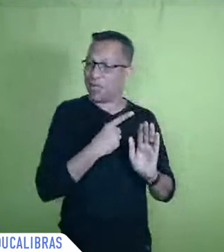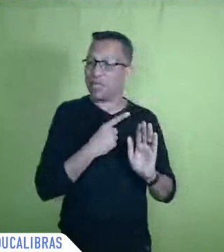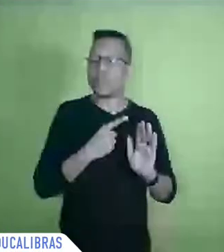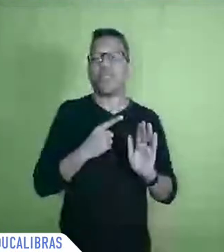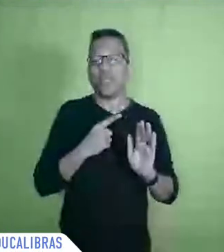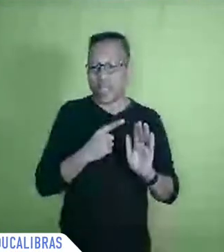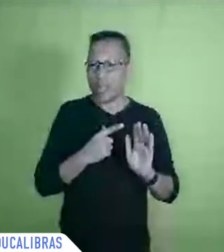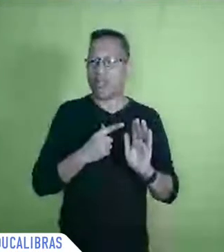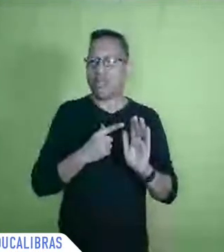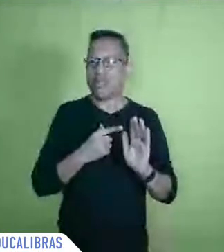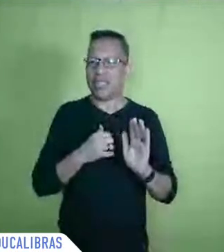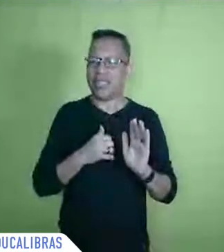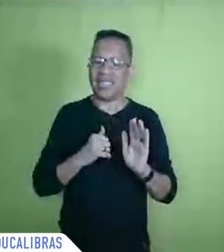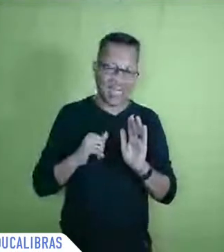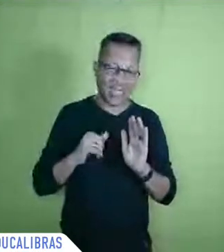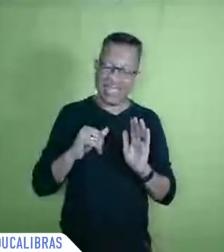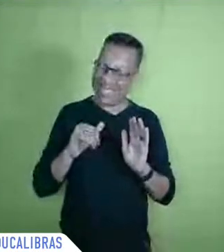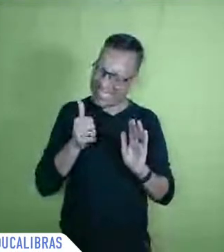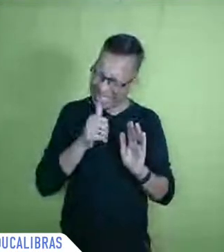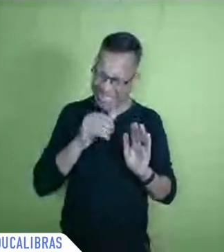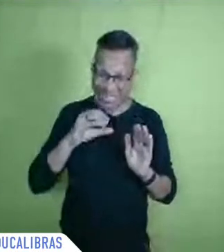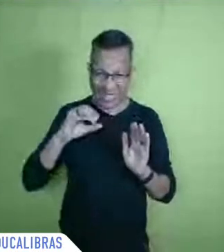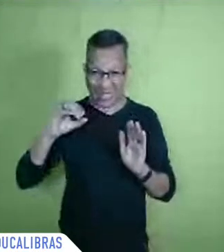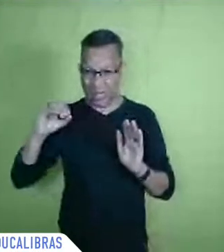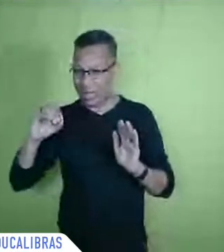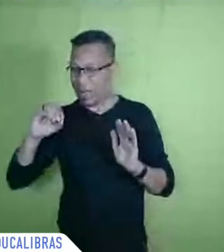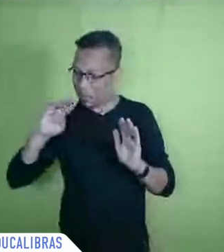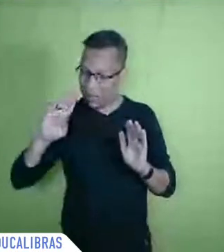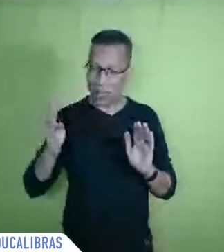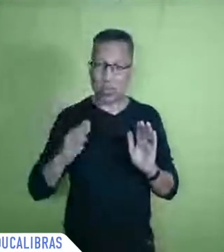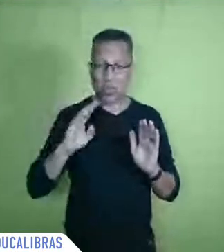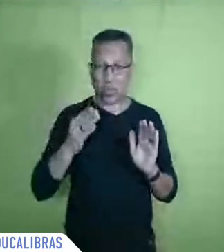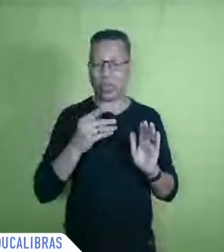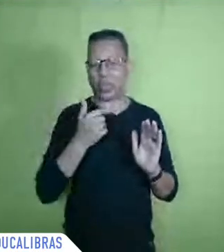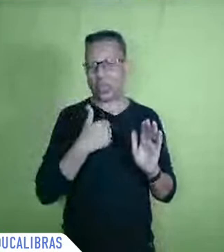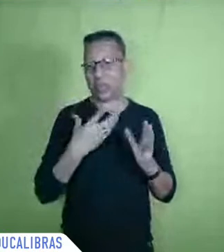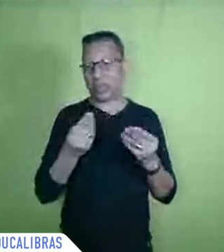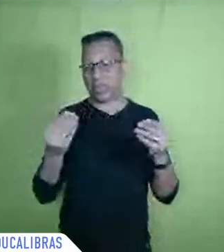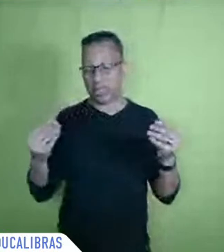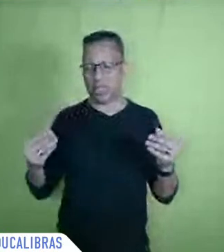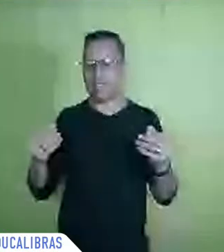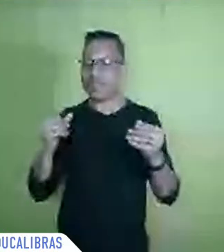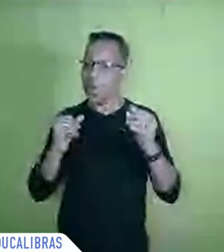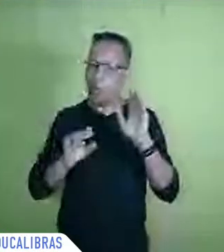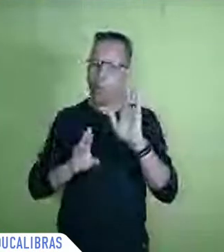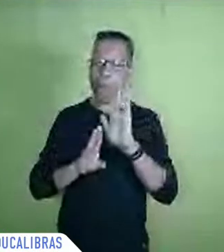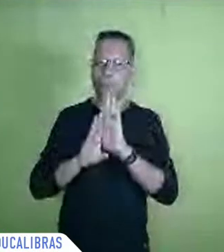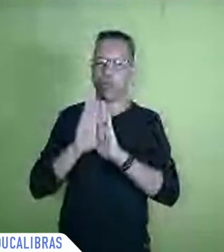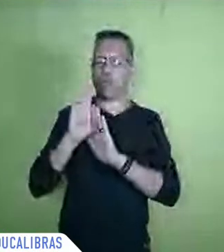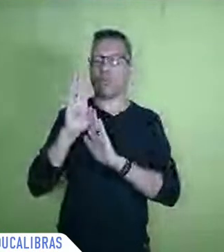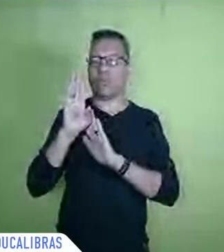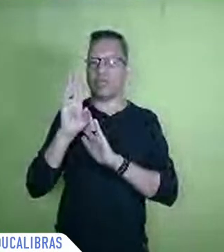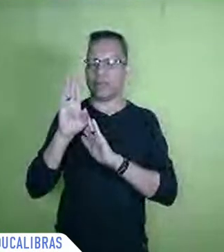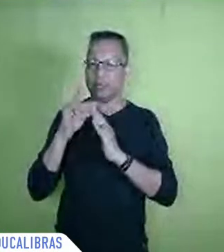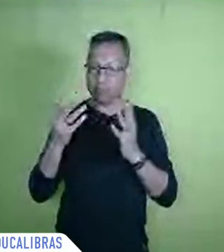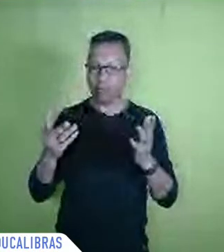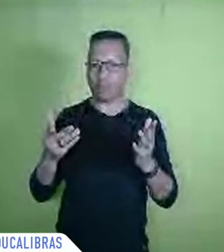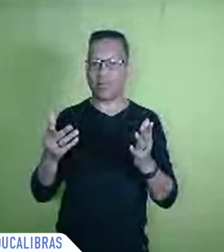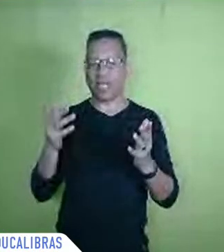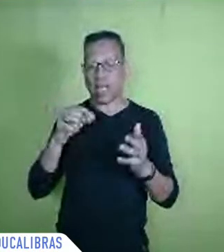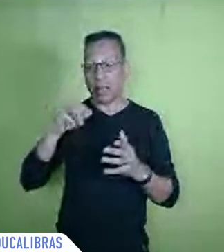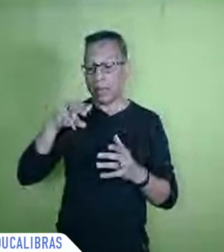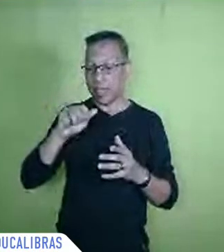We are talking about a lot of money that is available. We don't need to use the international reserves for anything. We need to